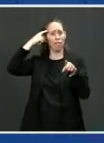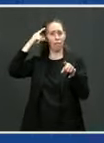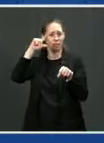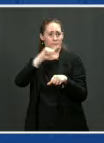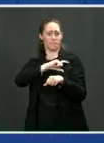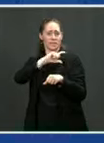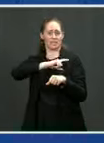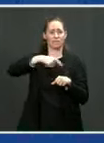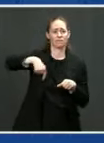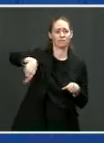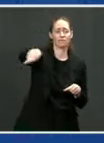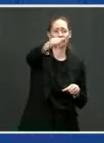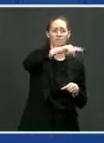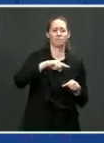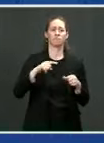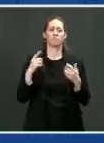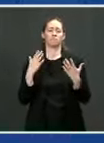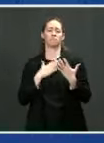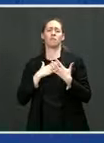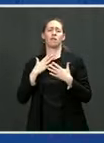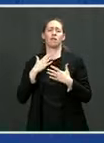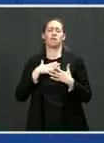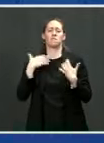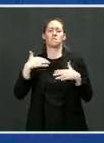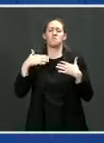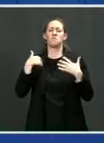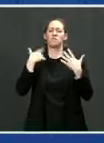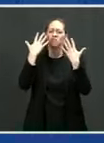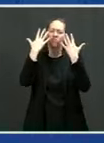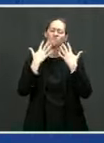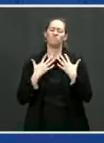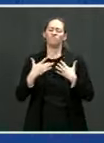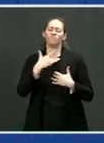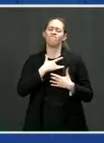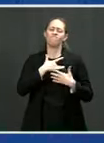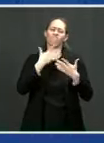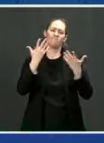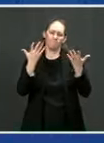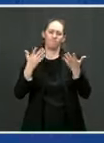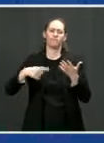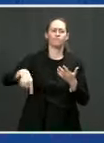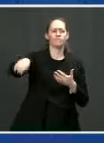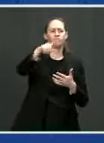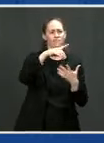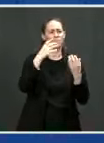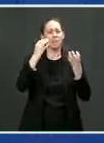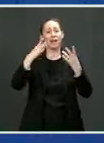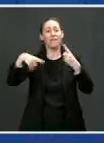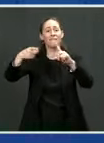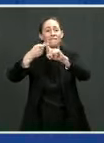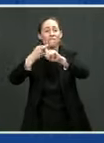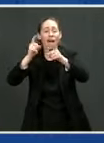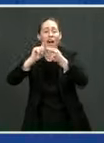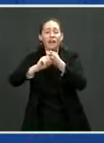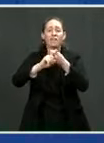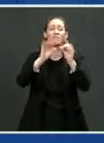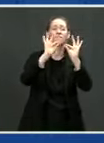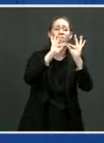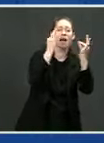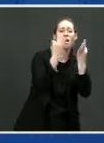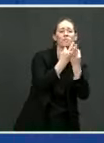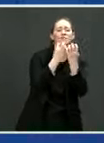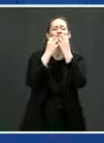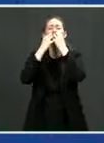my official and sad honor to welcome you, as well as Billy's many friends, colleagues, and loved ones, to